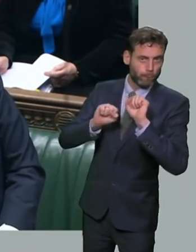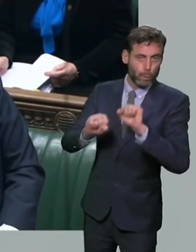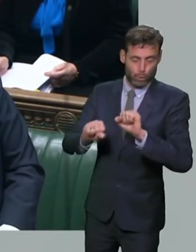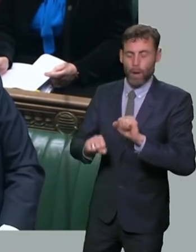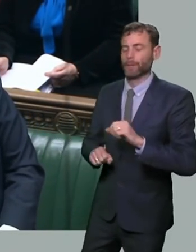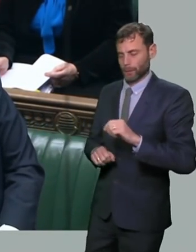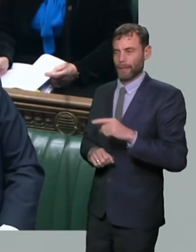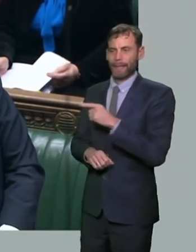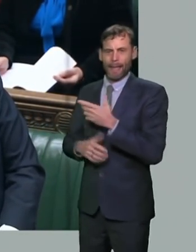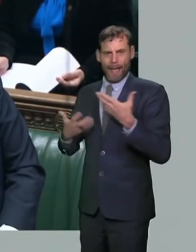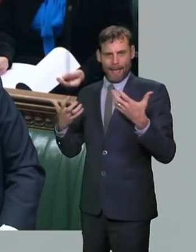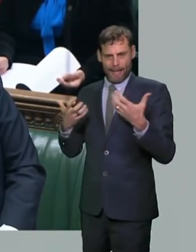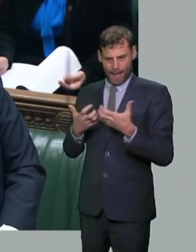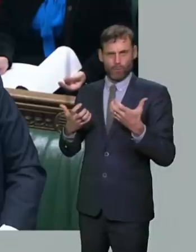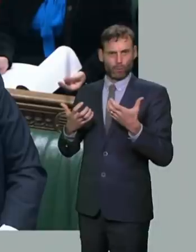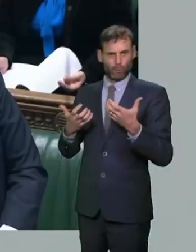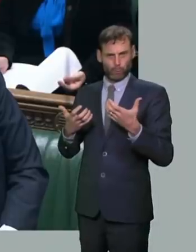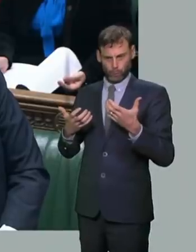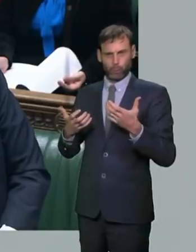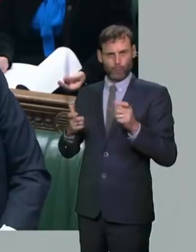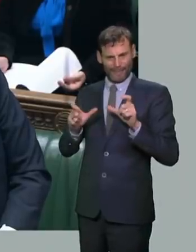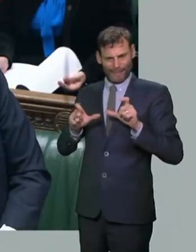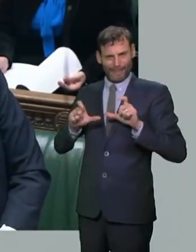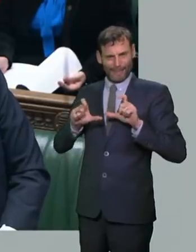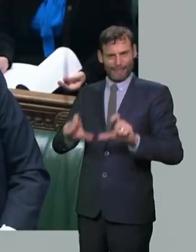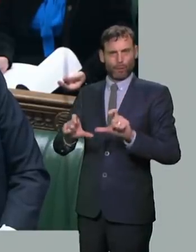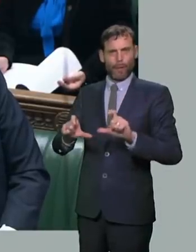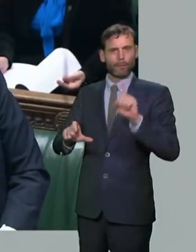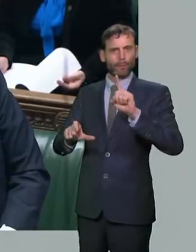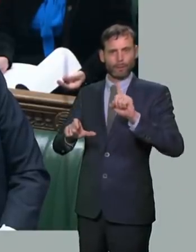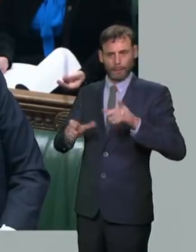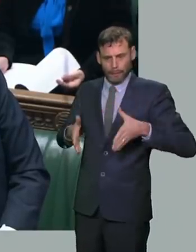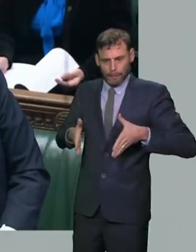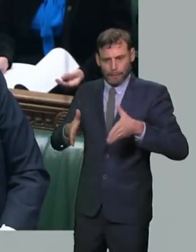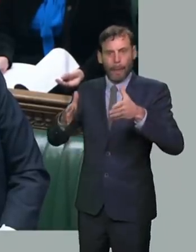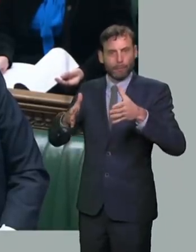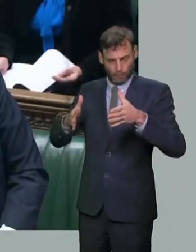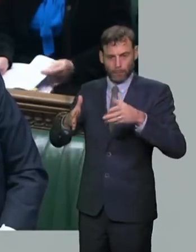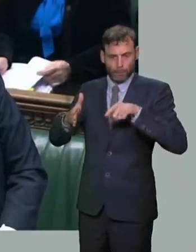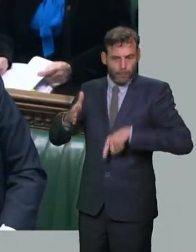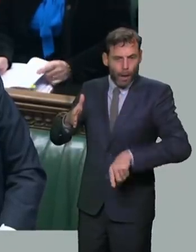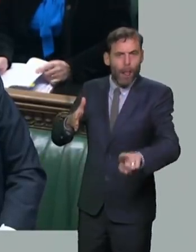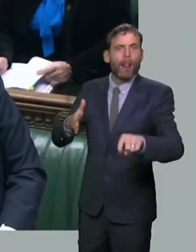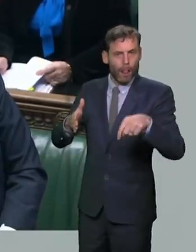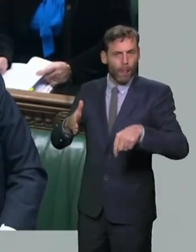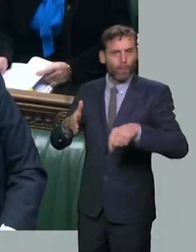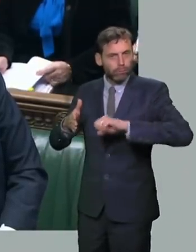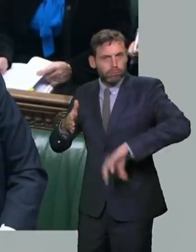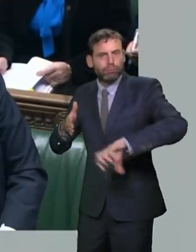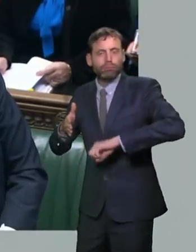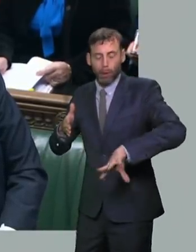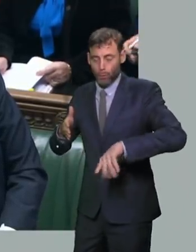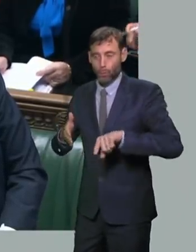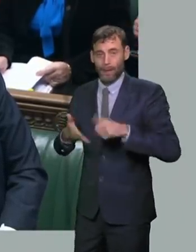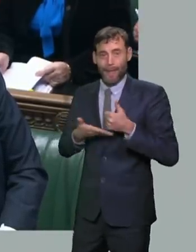the Thames Tideway Tunnel, with the biggest super sewer in the history of this country, which will help to deal with what happens in